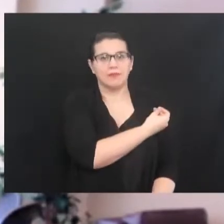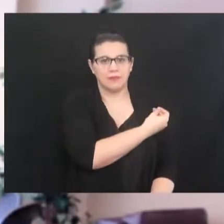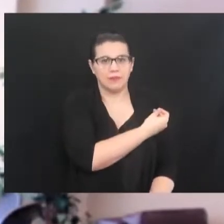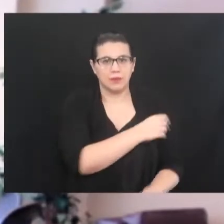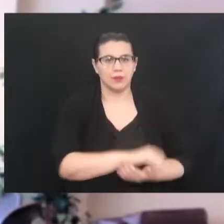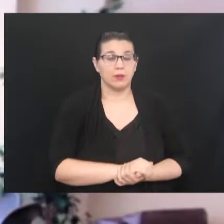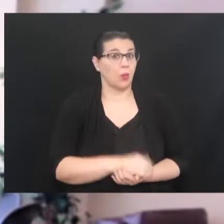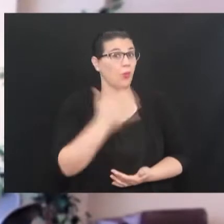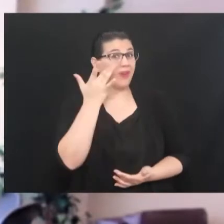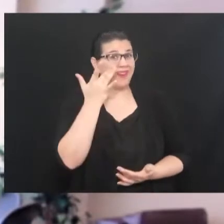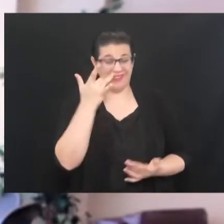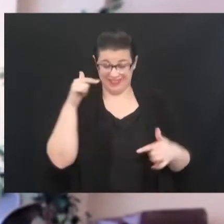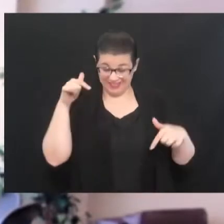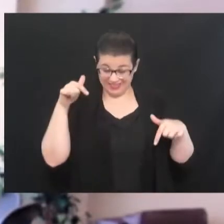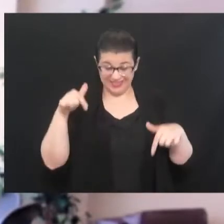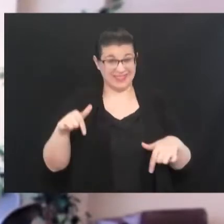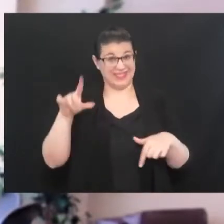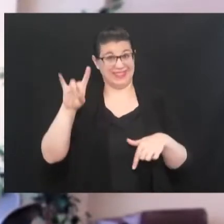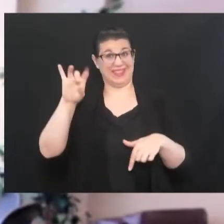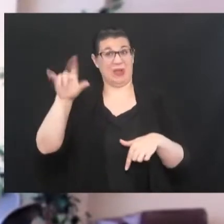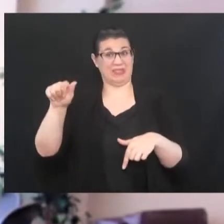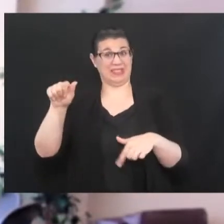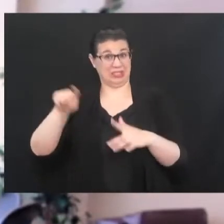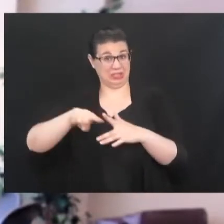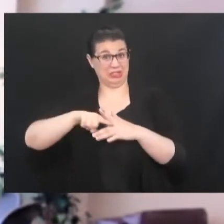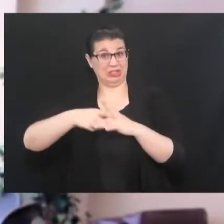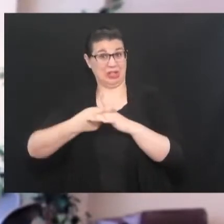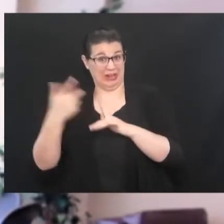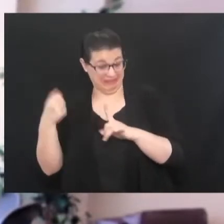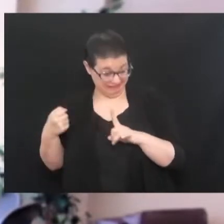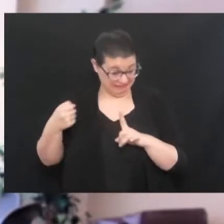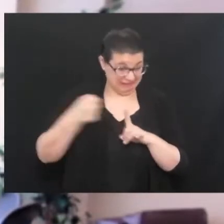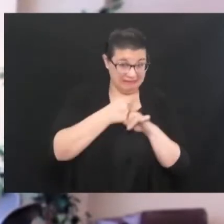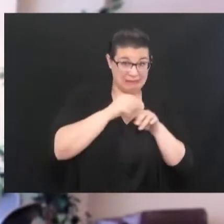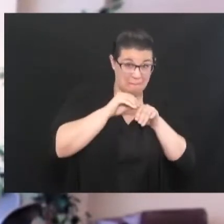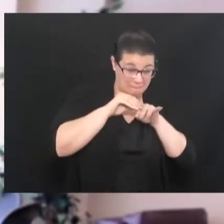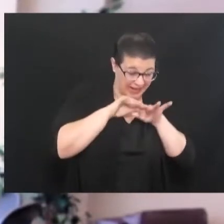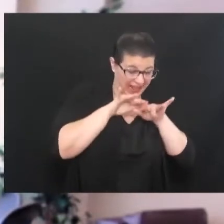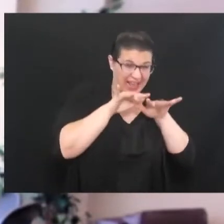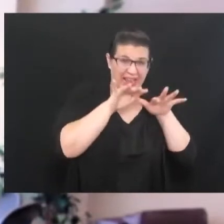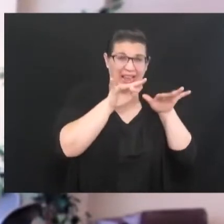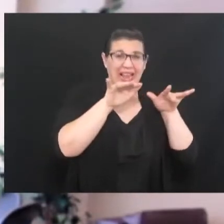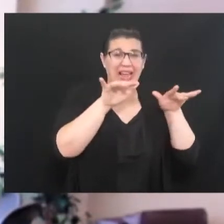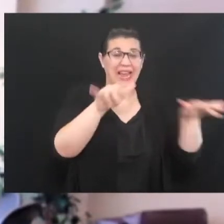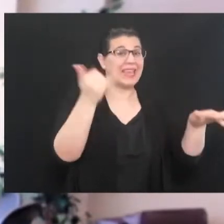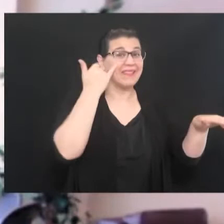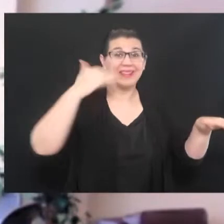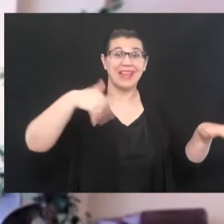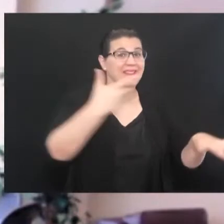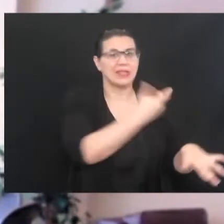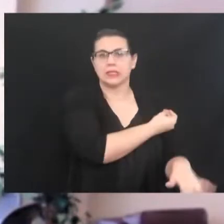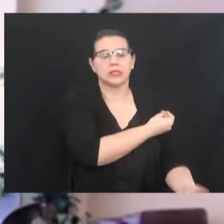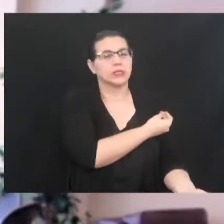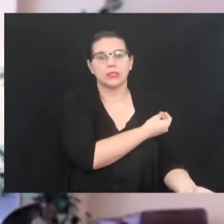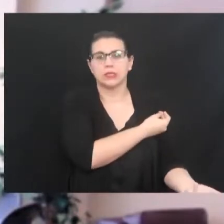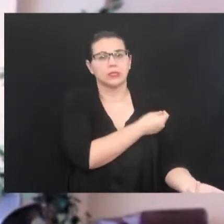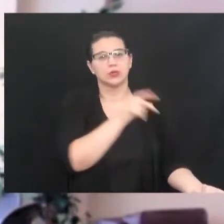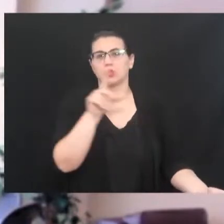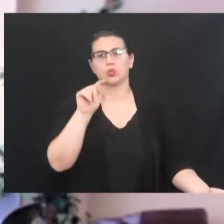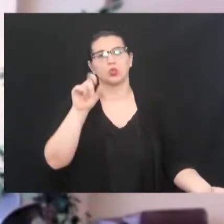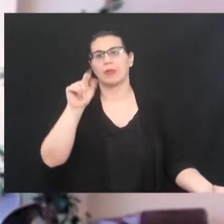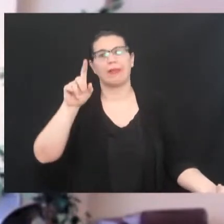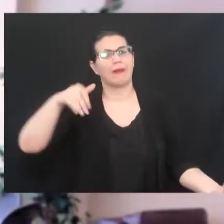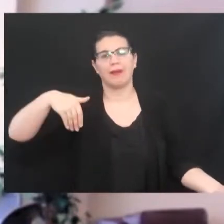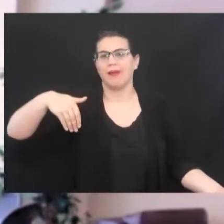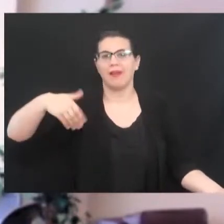this virus gets here, then it's going to be too late for people that are not vaccinated to avoid